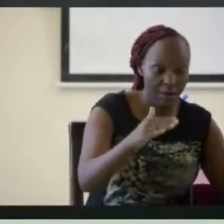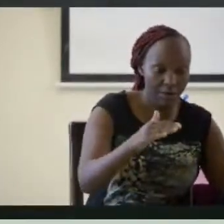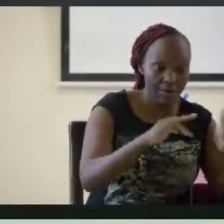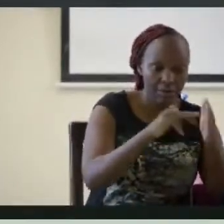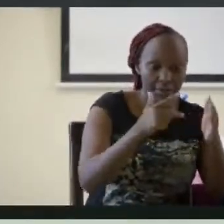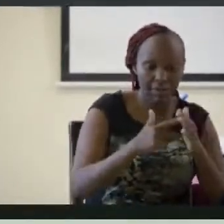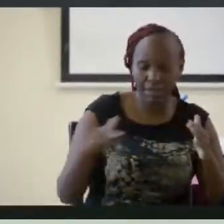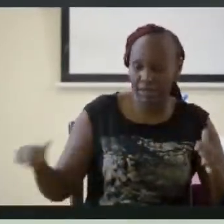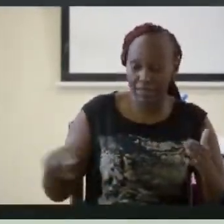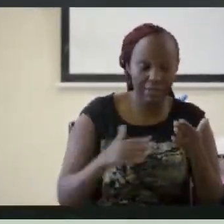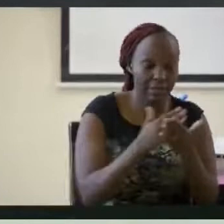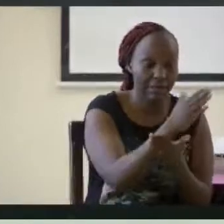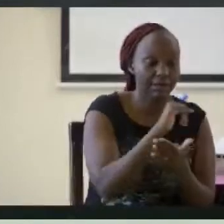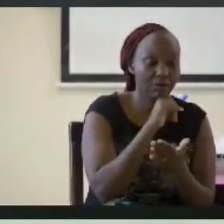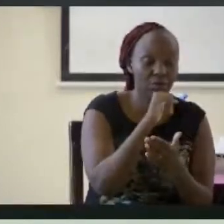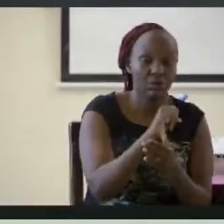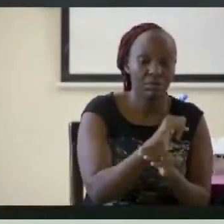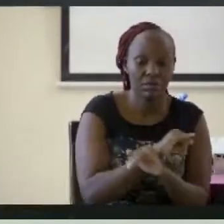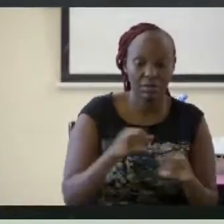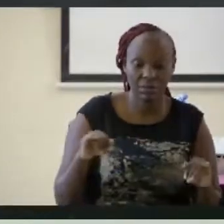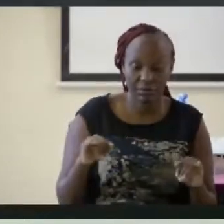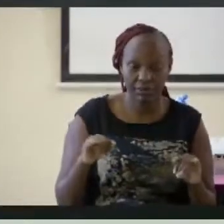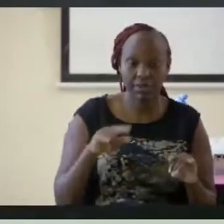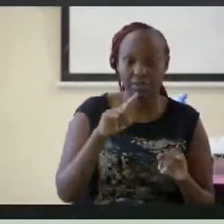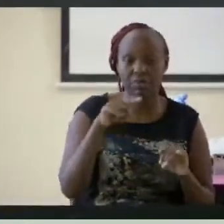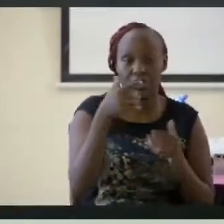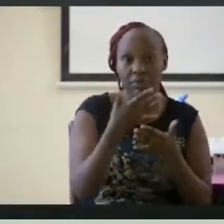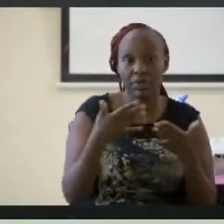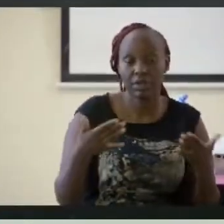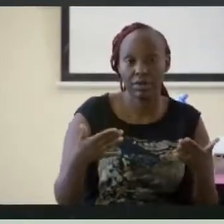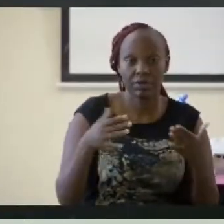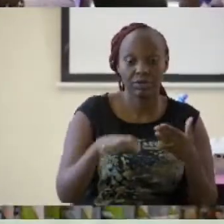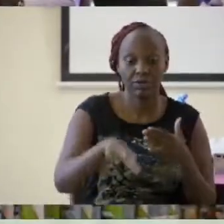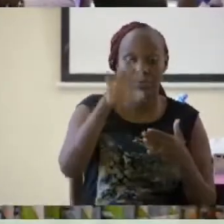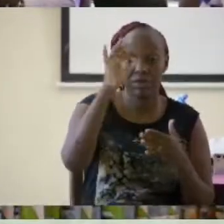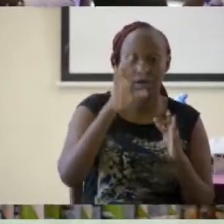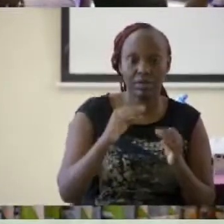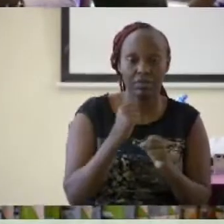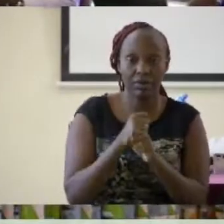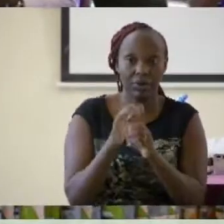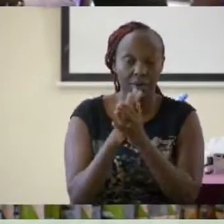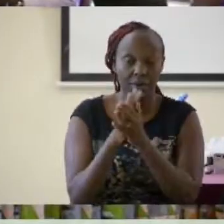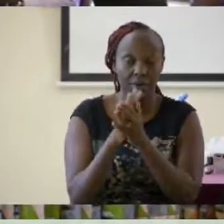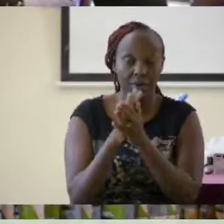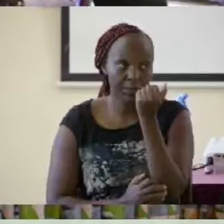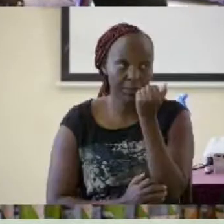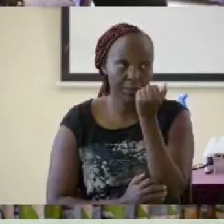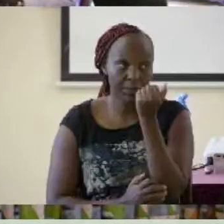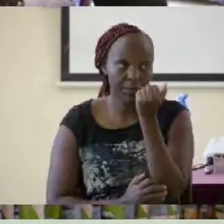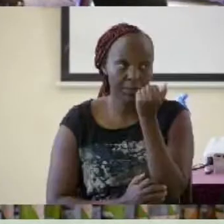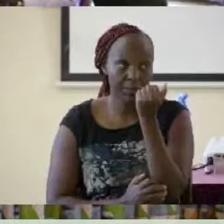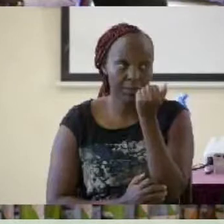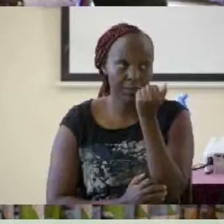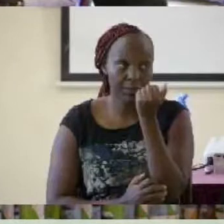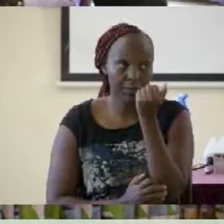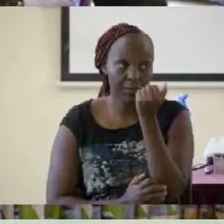not properly secured. So that's one of the things you find if you're working with the very poor. And